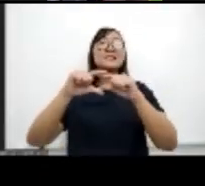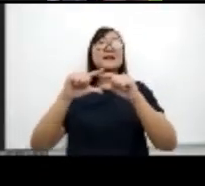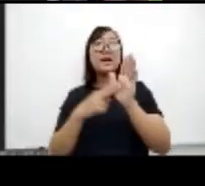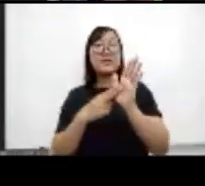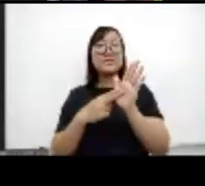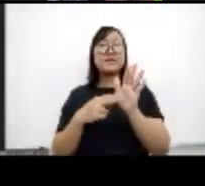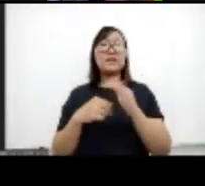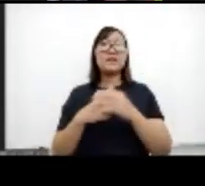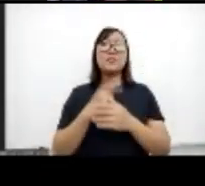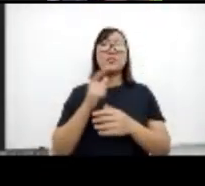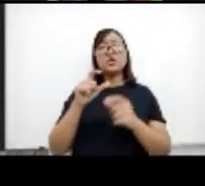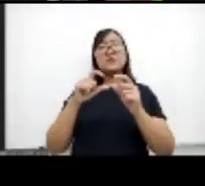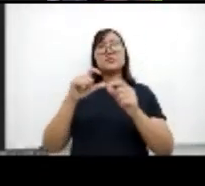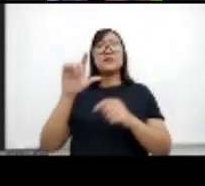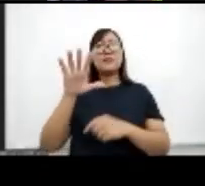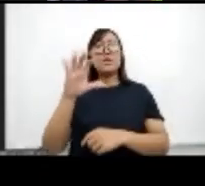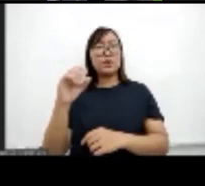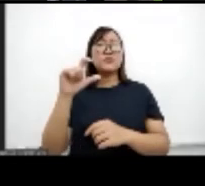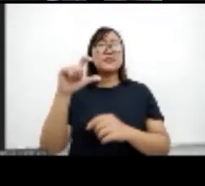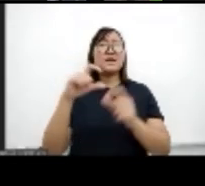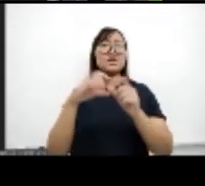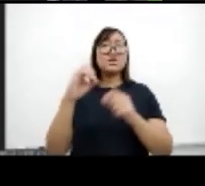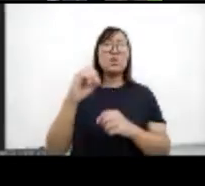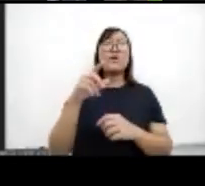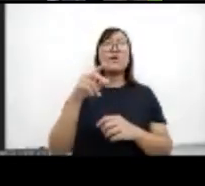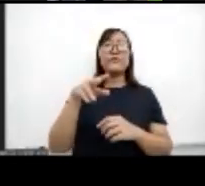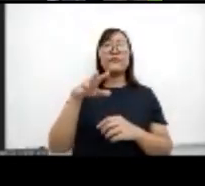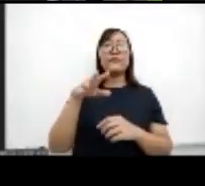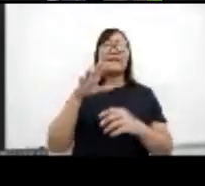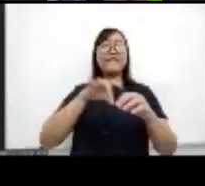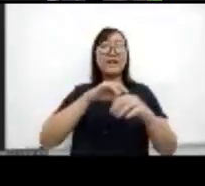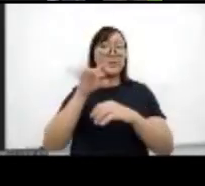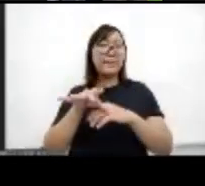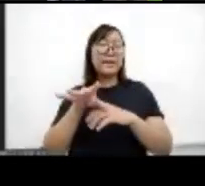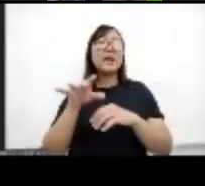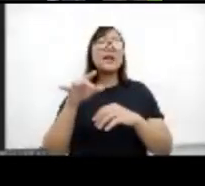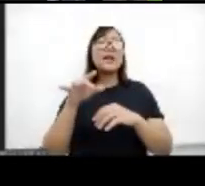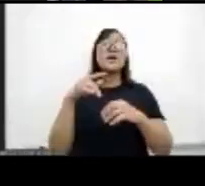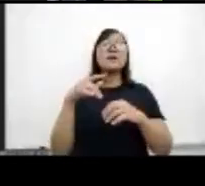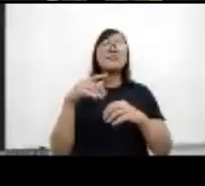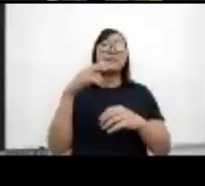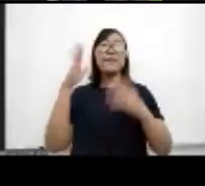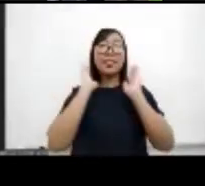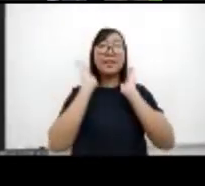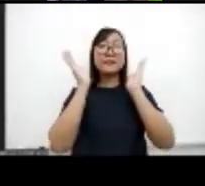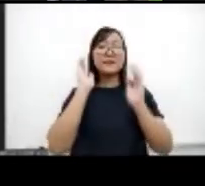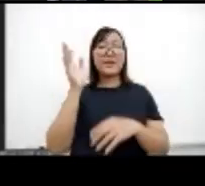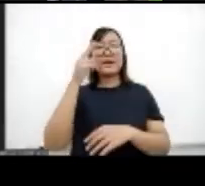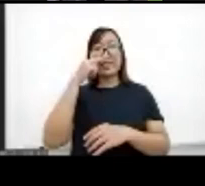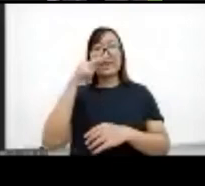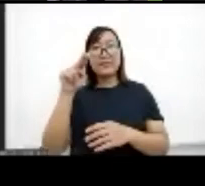ends with a minute ago Asisten saya presiden Skincare English lesson